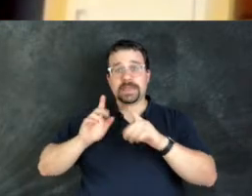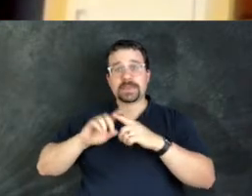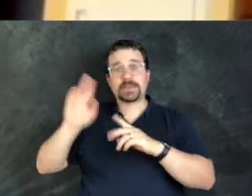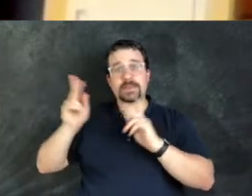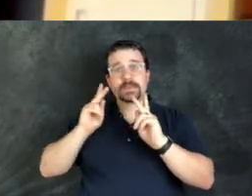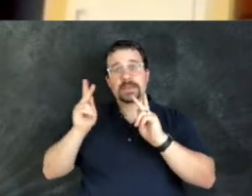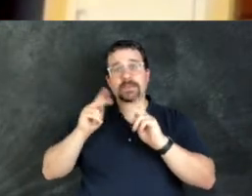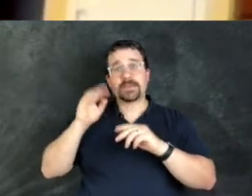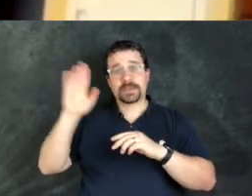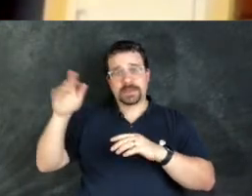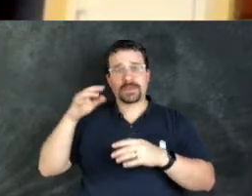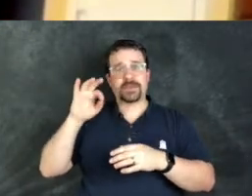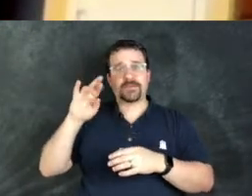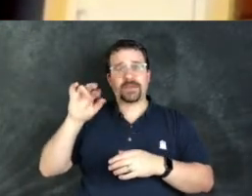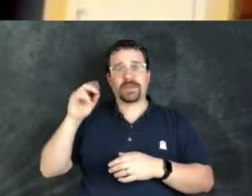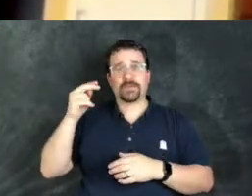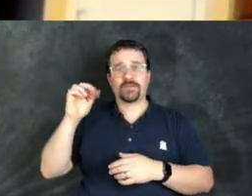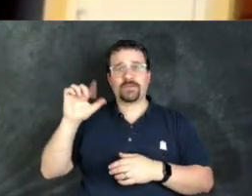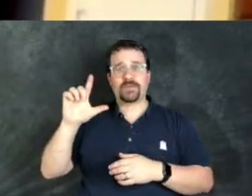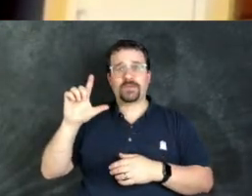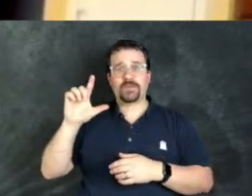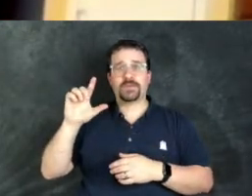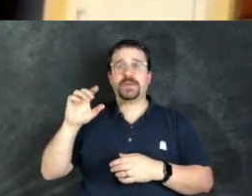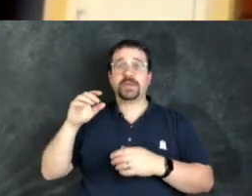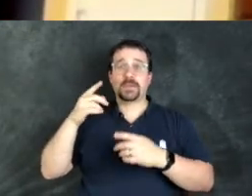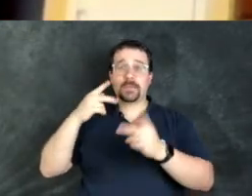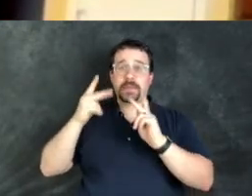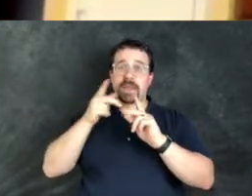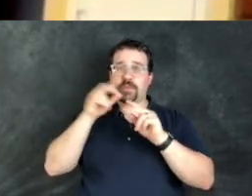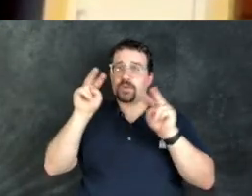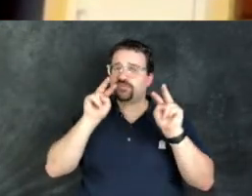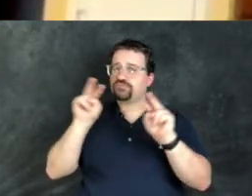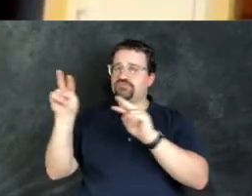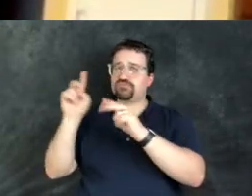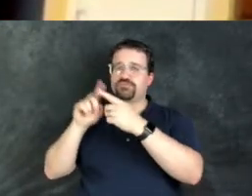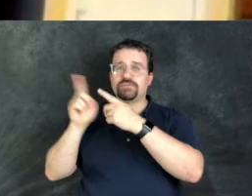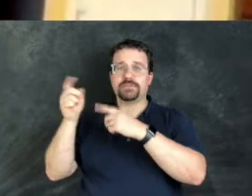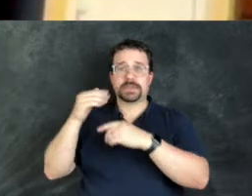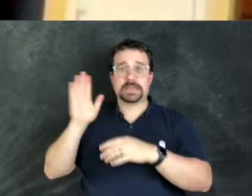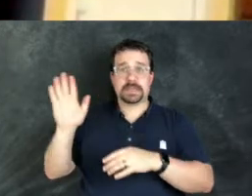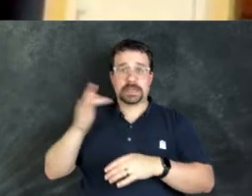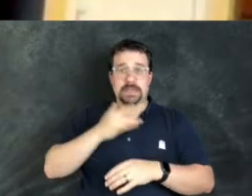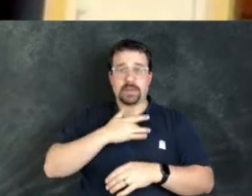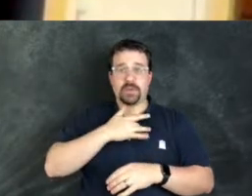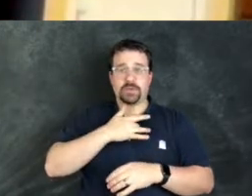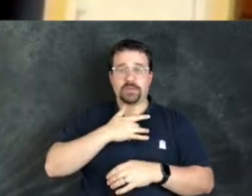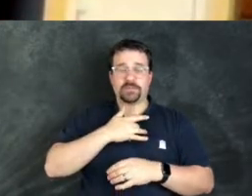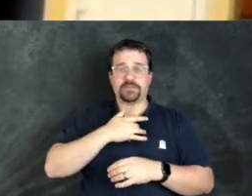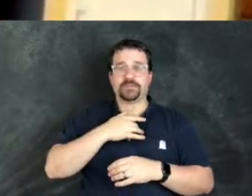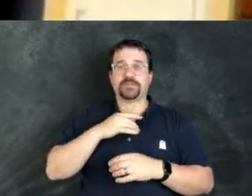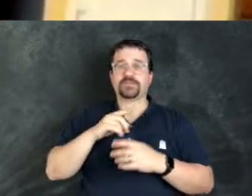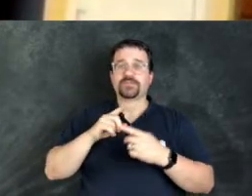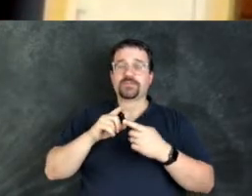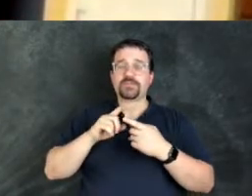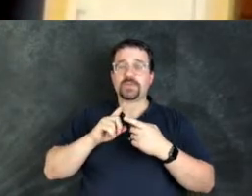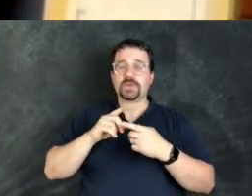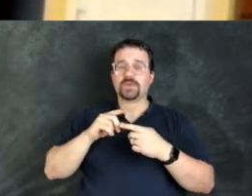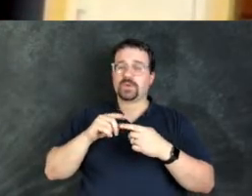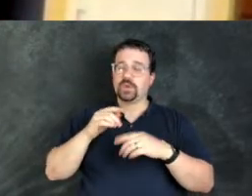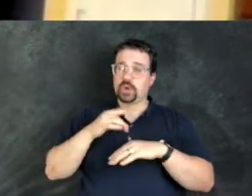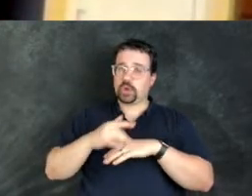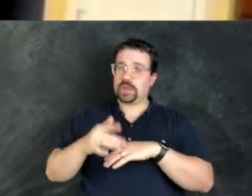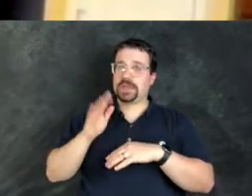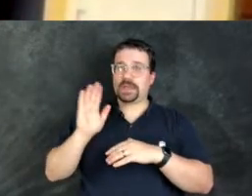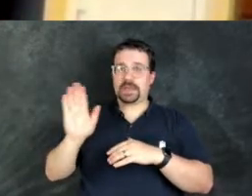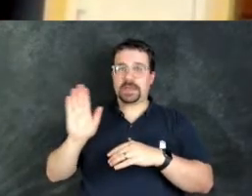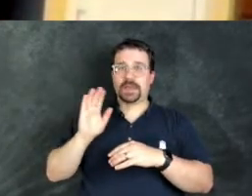his people, to his faithful, to those who turn to him in their hearts. Surely his salvation is